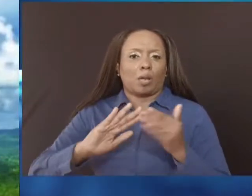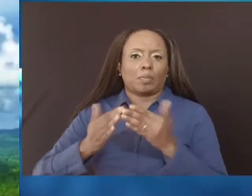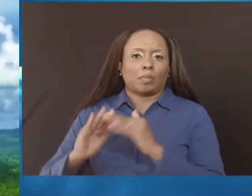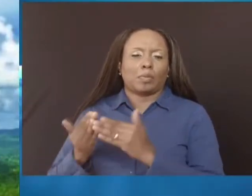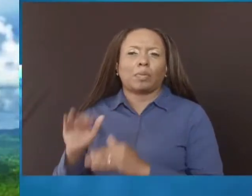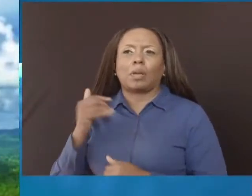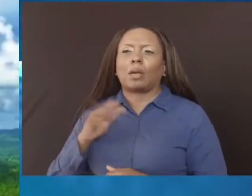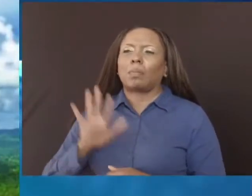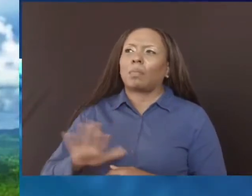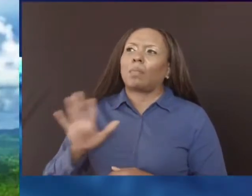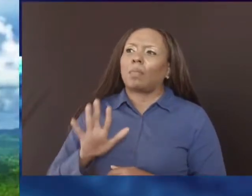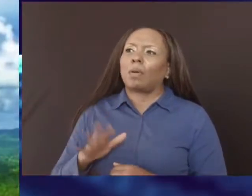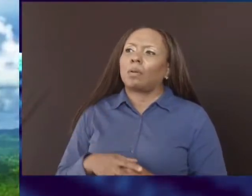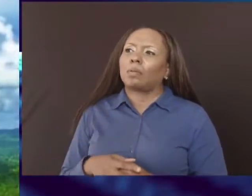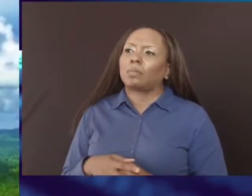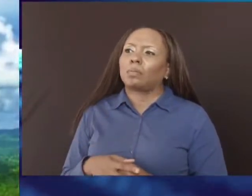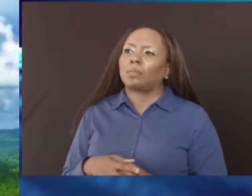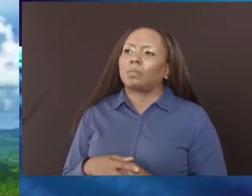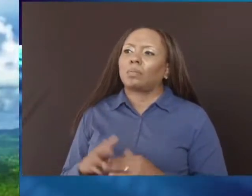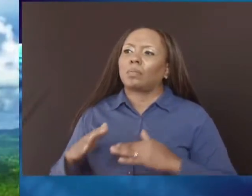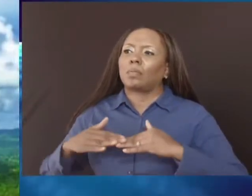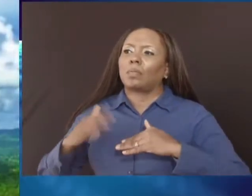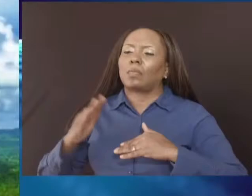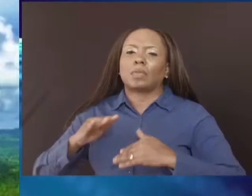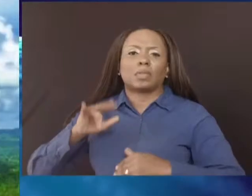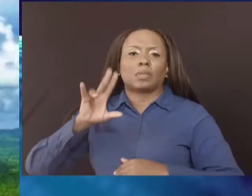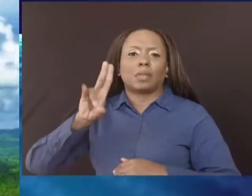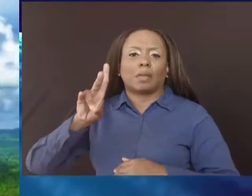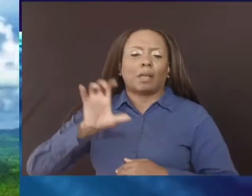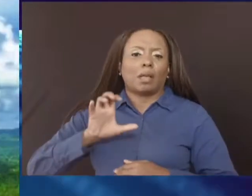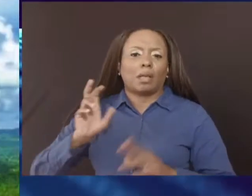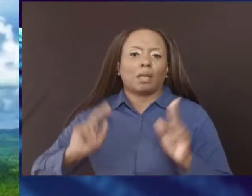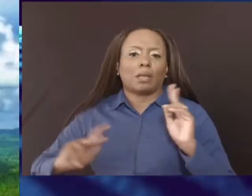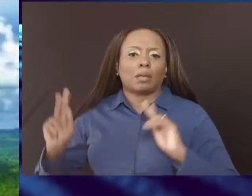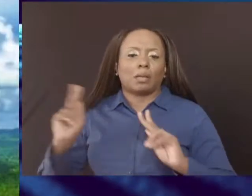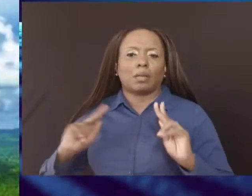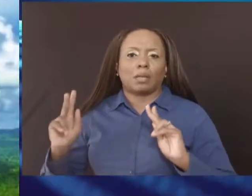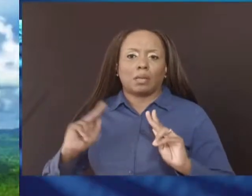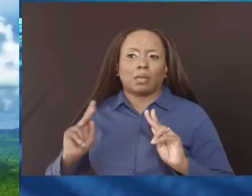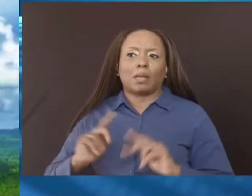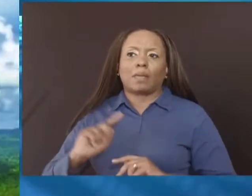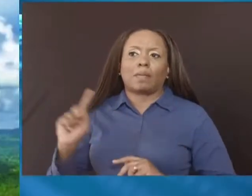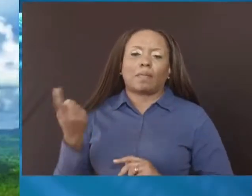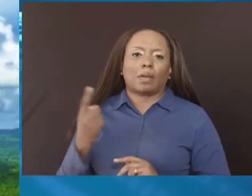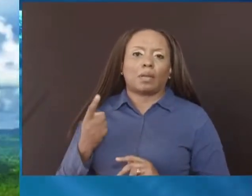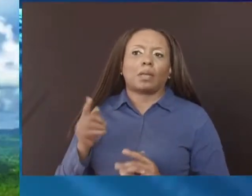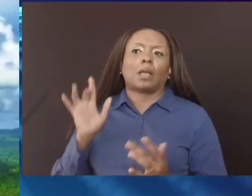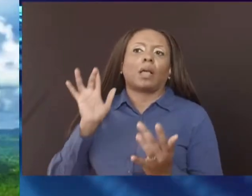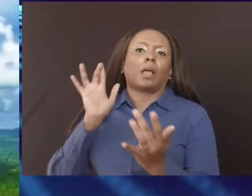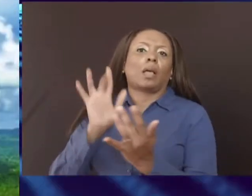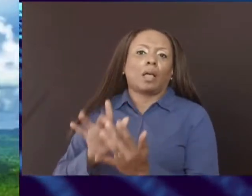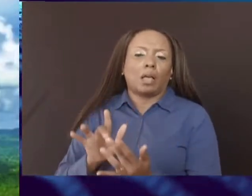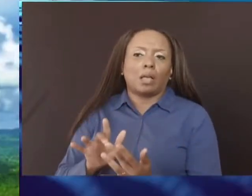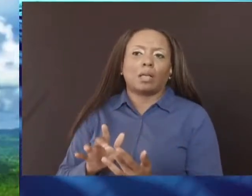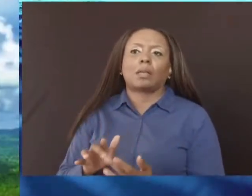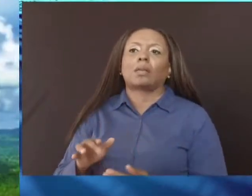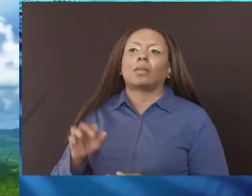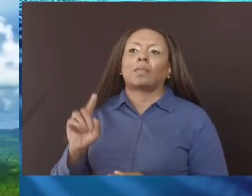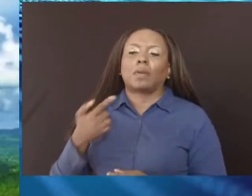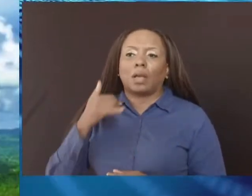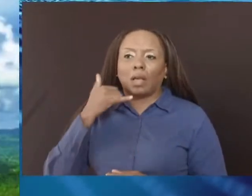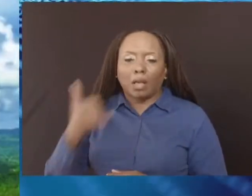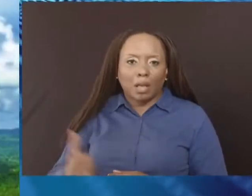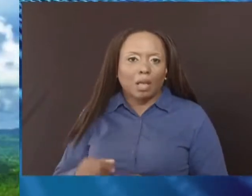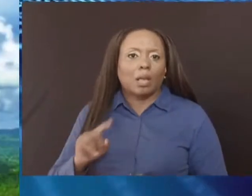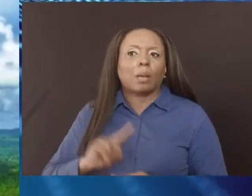have approximately just over 700 persons who have had that first contact, but they're now also waiting to